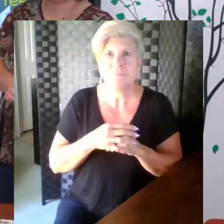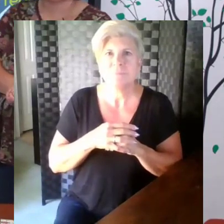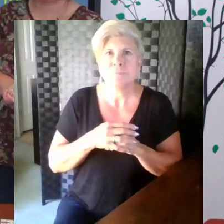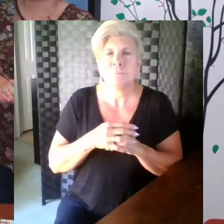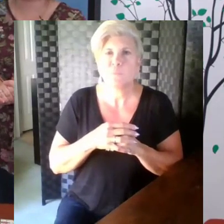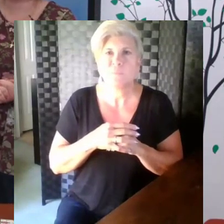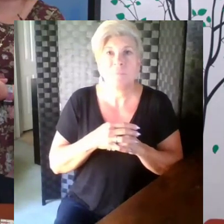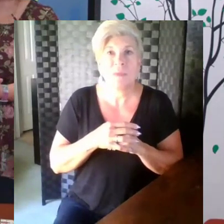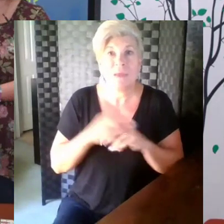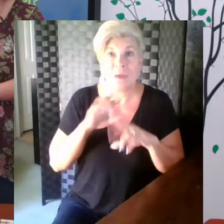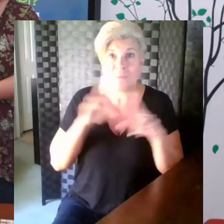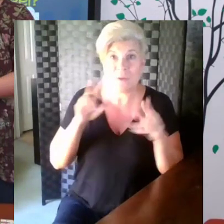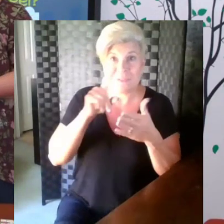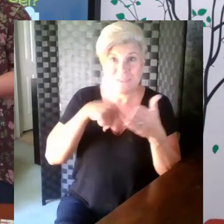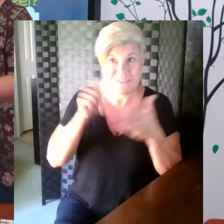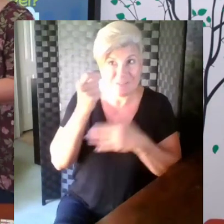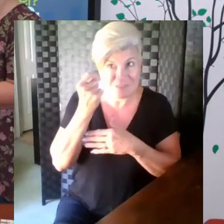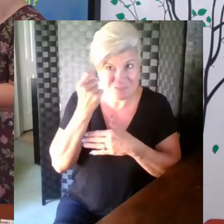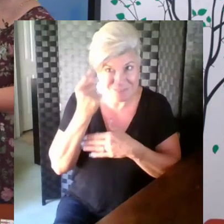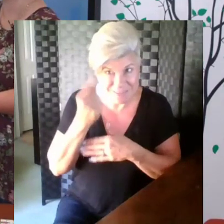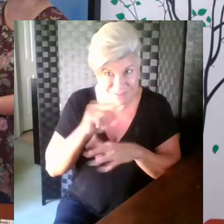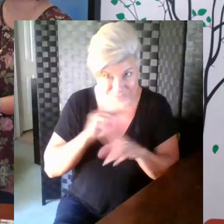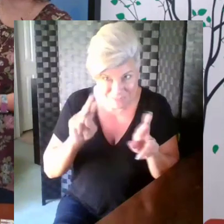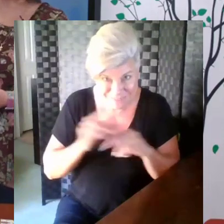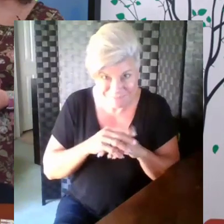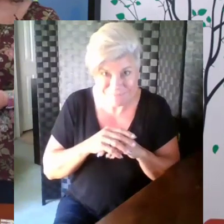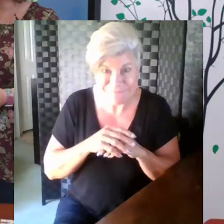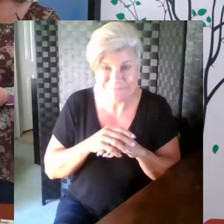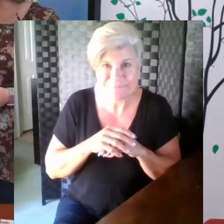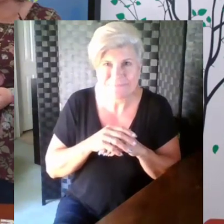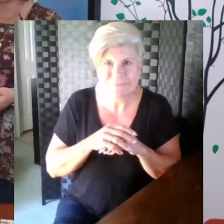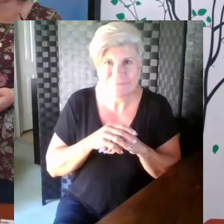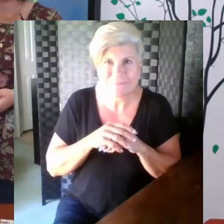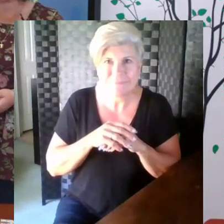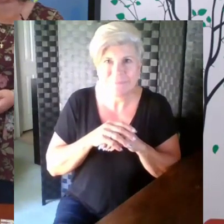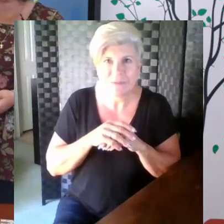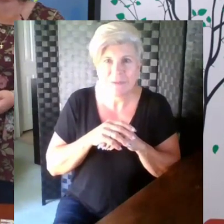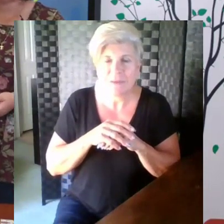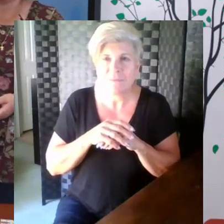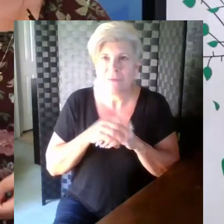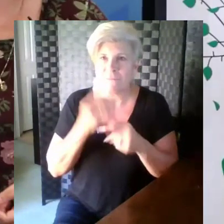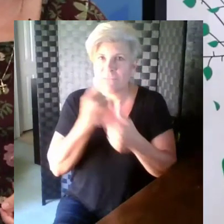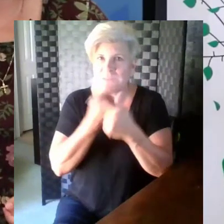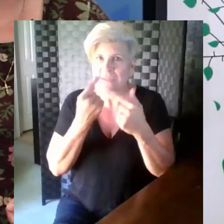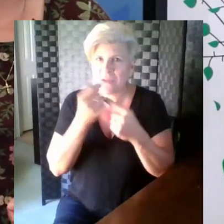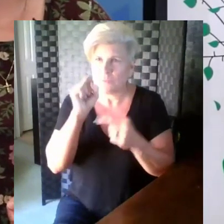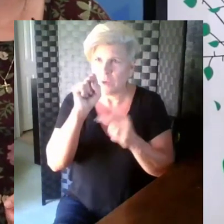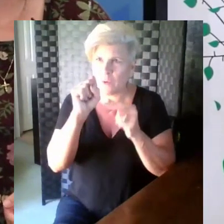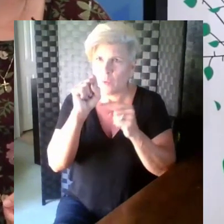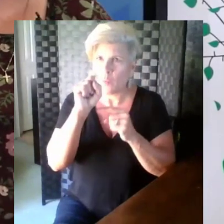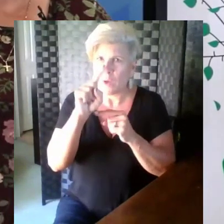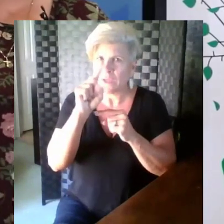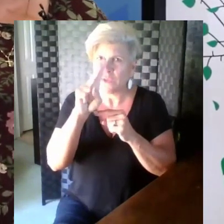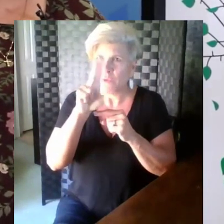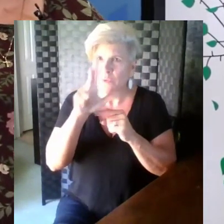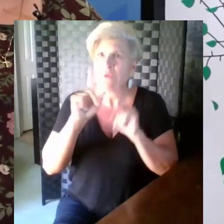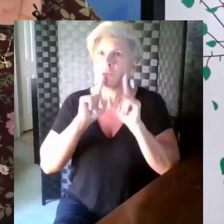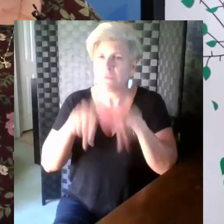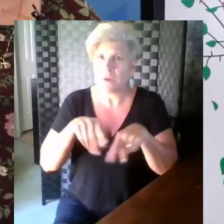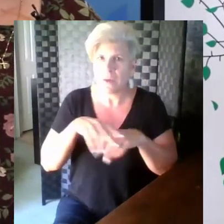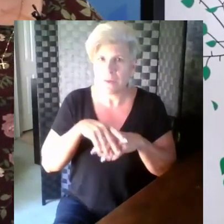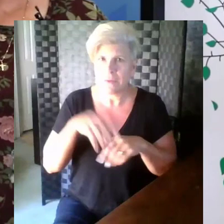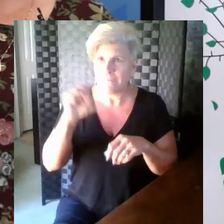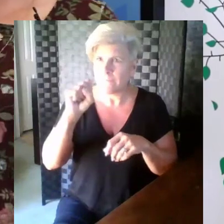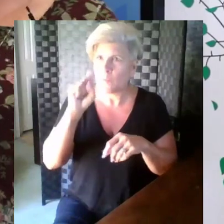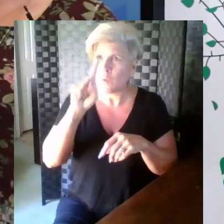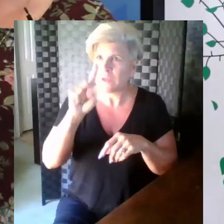right, now we're ready to check for understanding. We're going to do a finger response. You're a pro at this by now, so have your